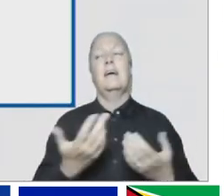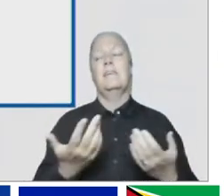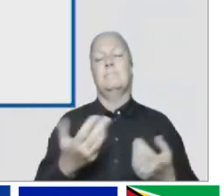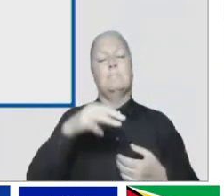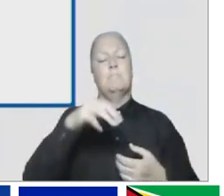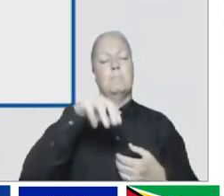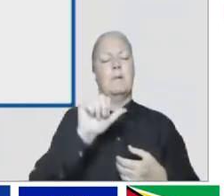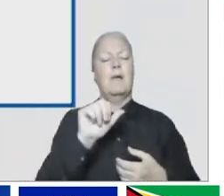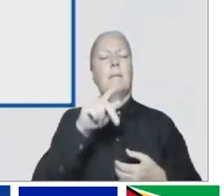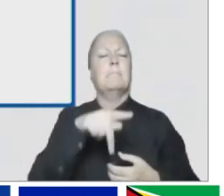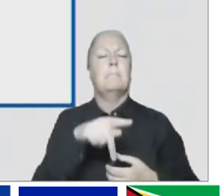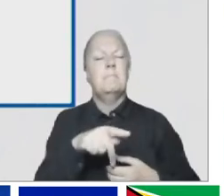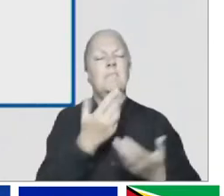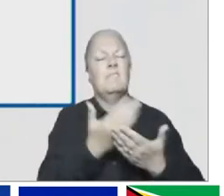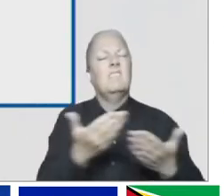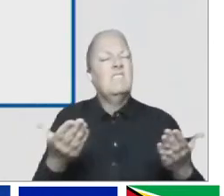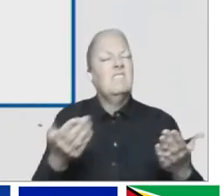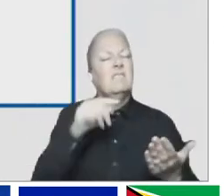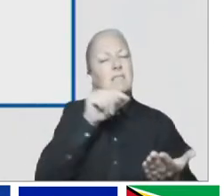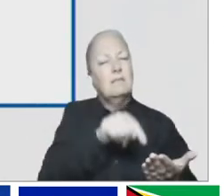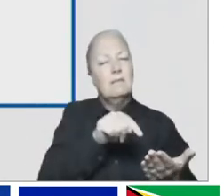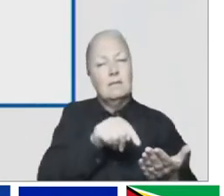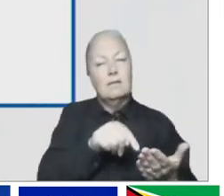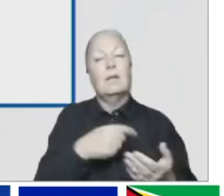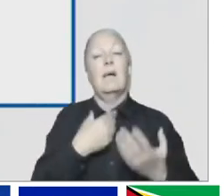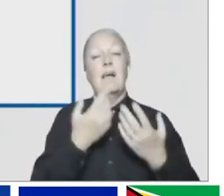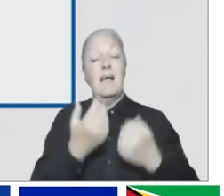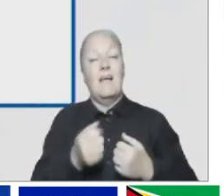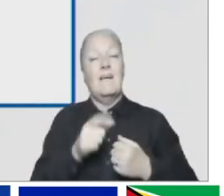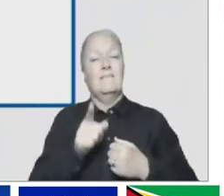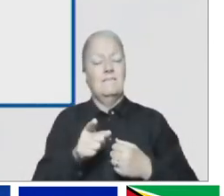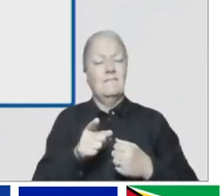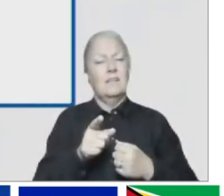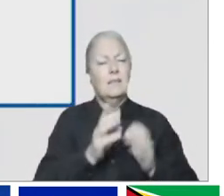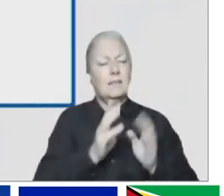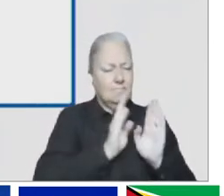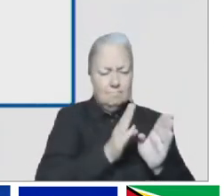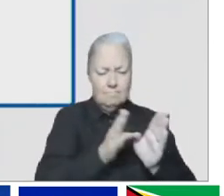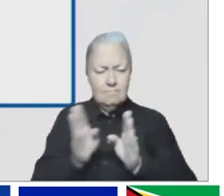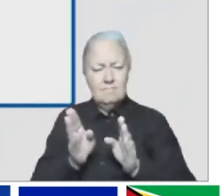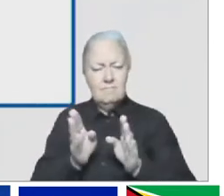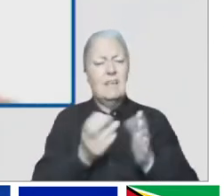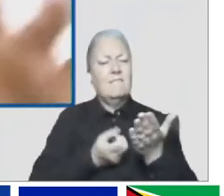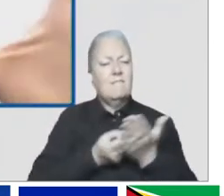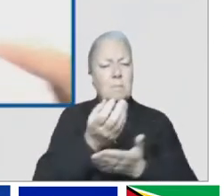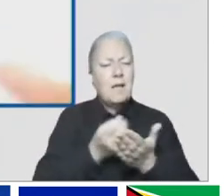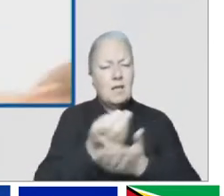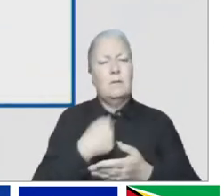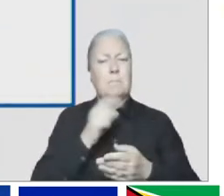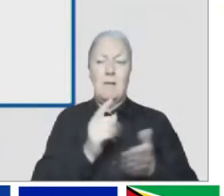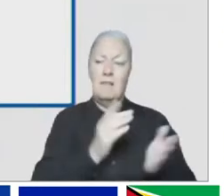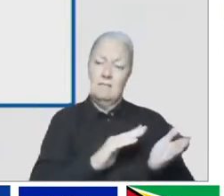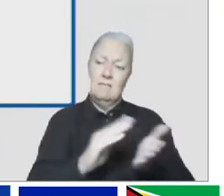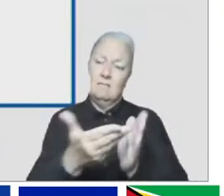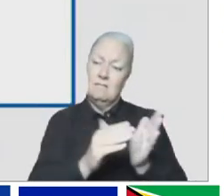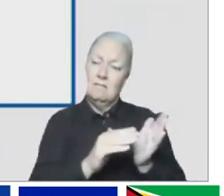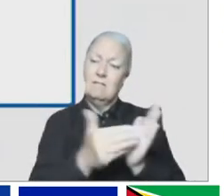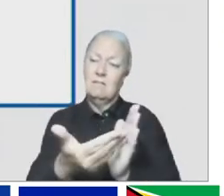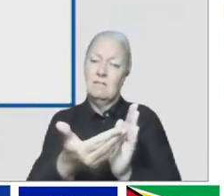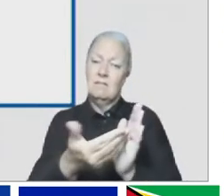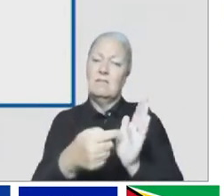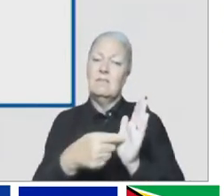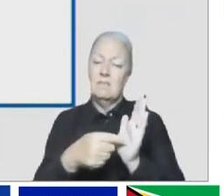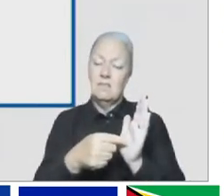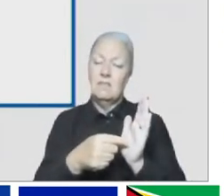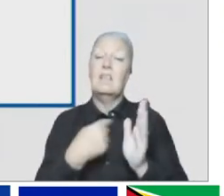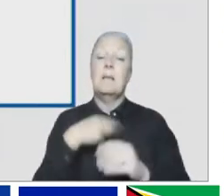classified information that needed to be represented spatially. So that was important as we were mapping the areas of the country and